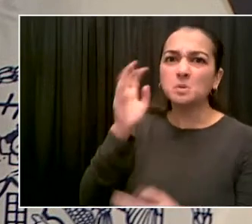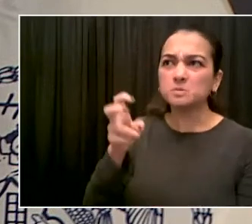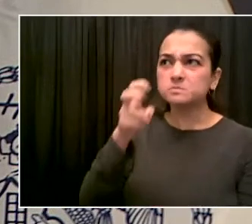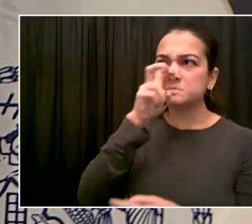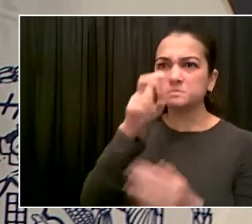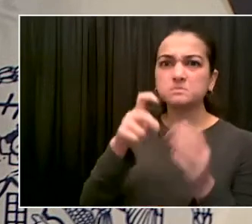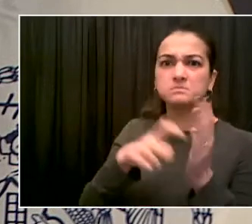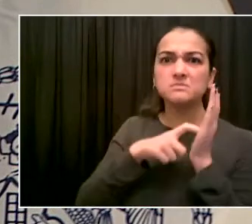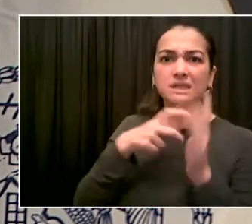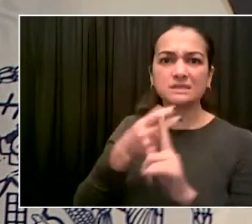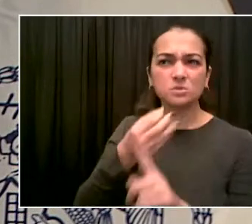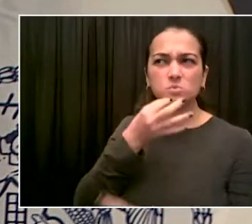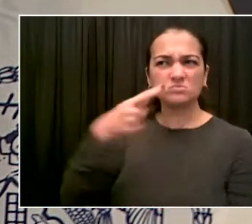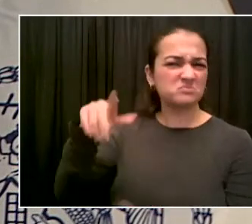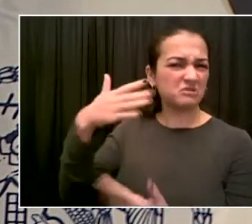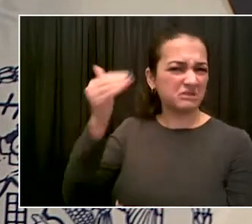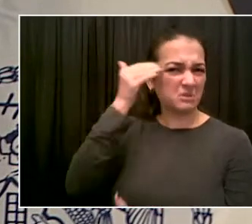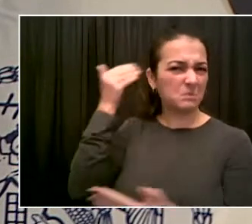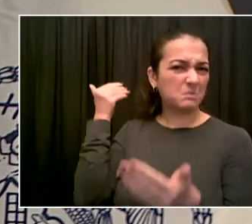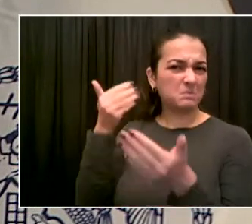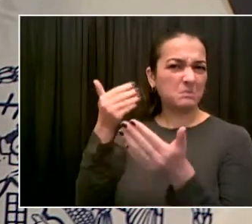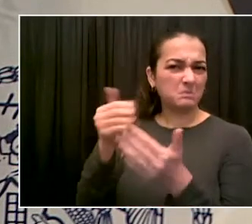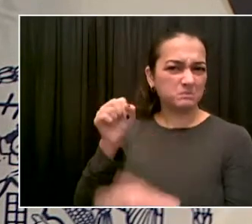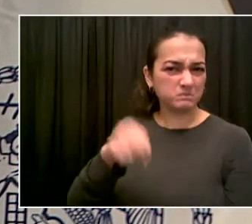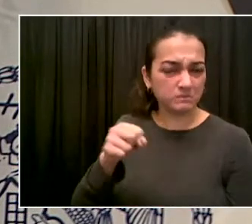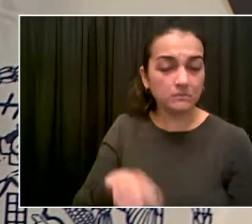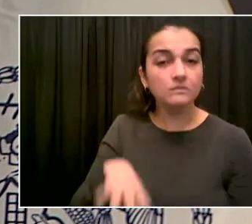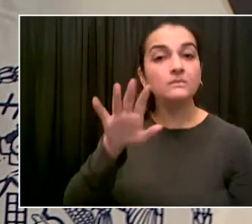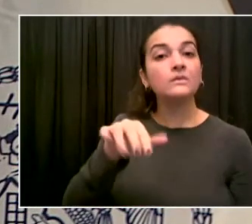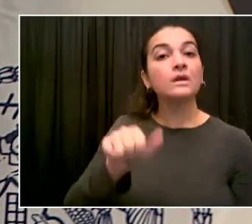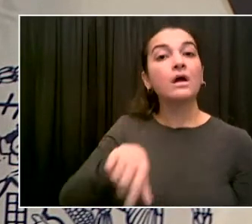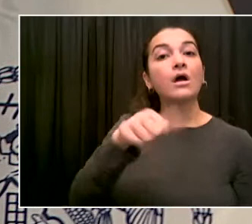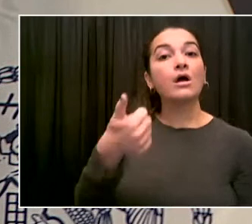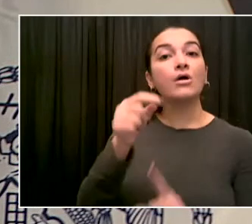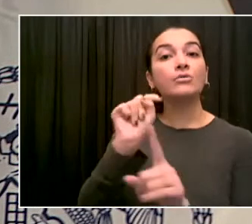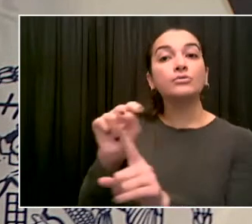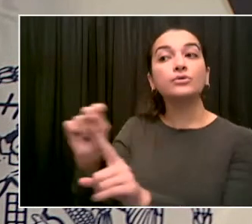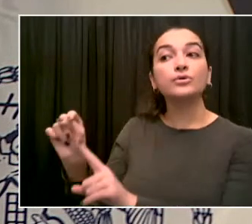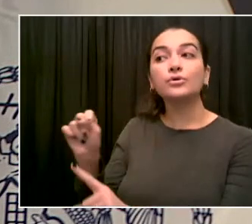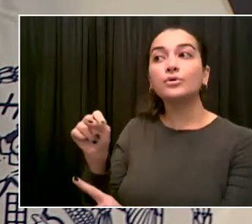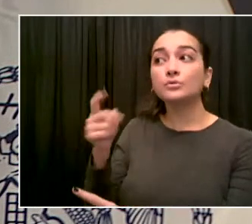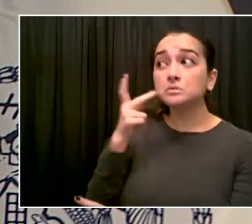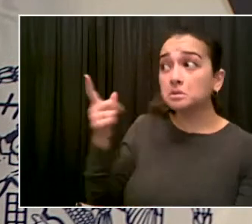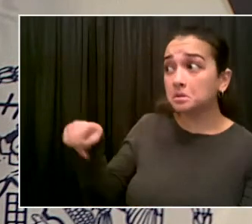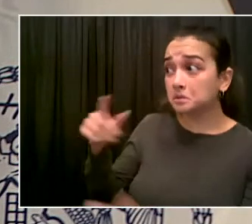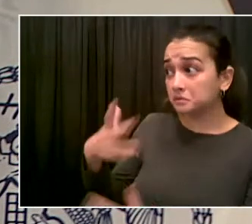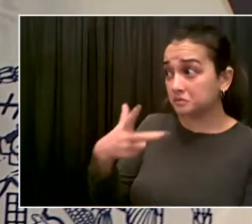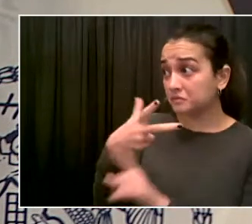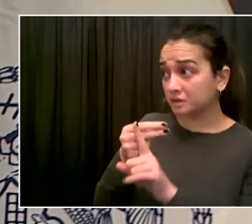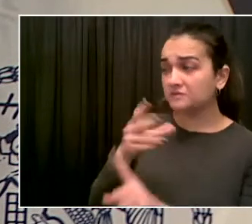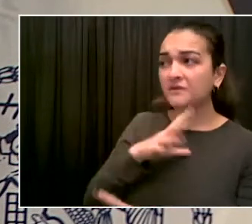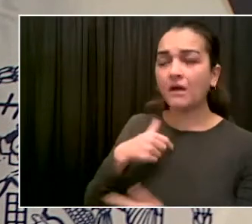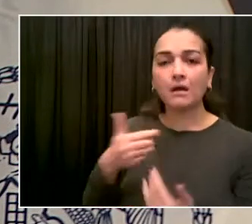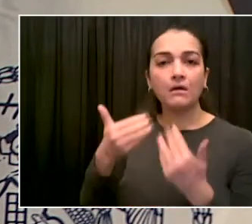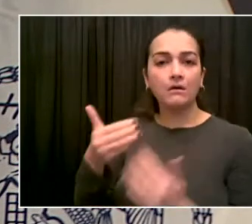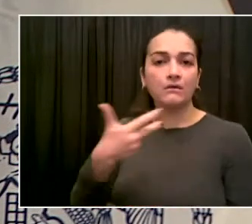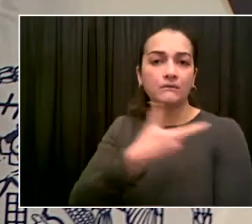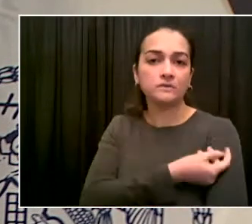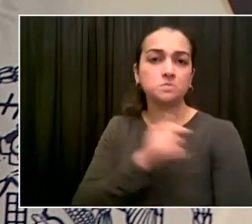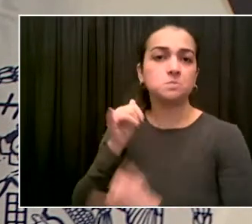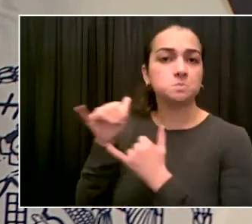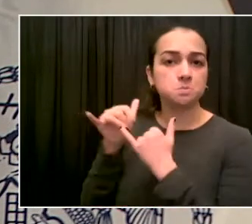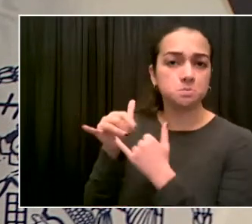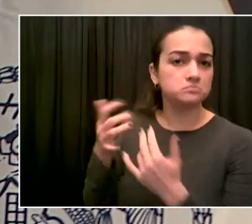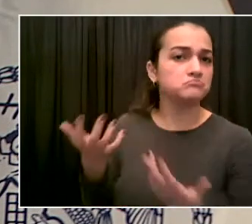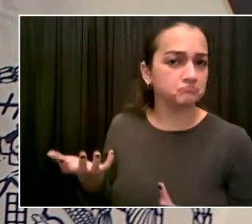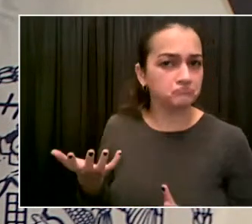vaccinated. Remember, first, we asked our public health workers to go get vaccinated under mandate. Then we asked everyone who worked at